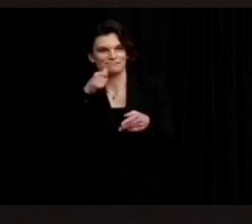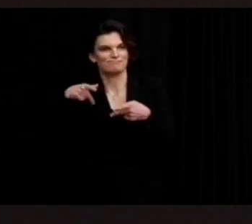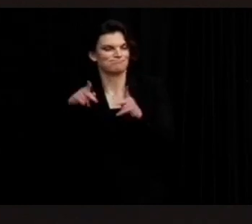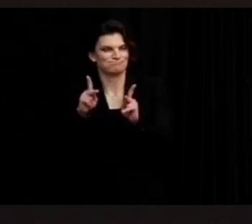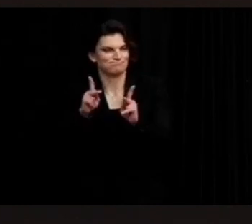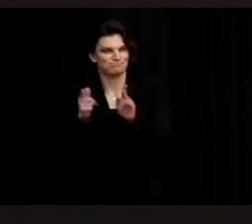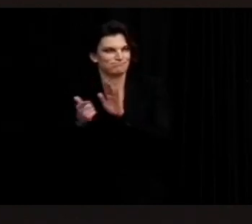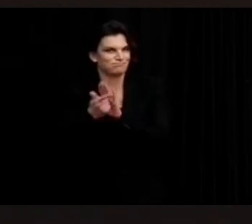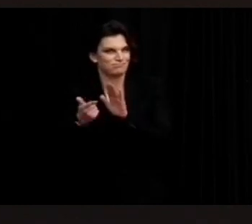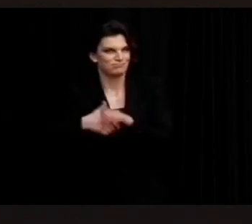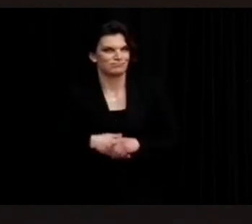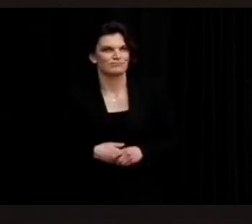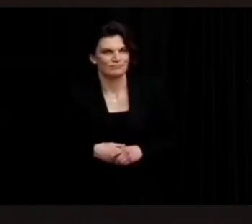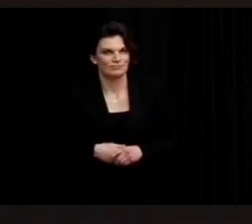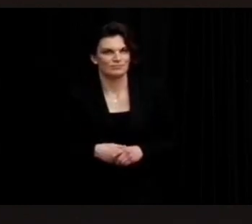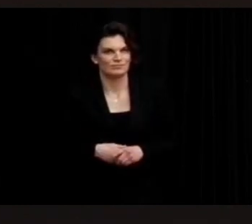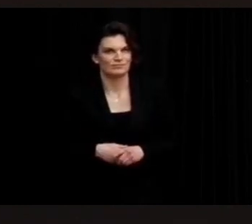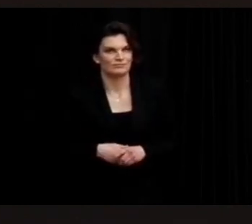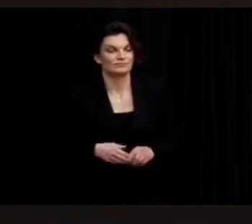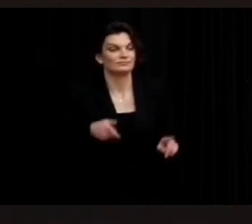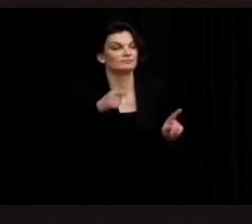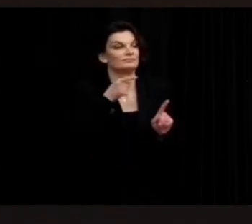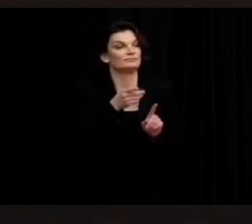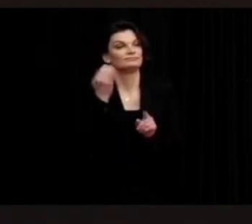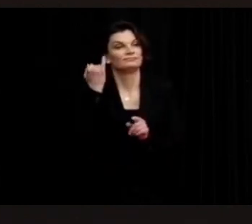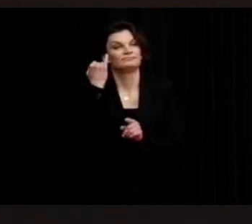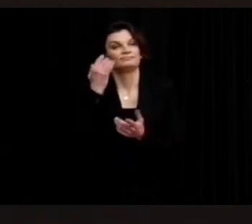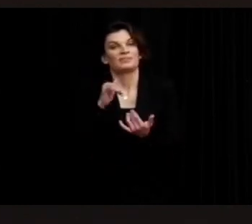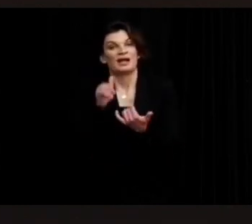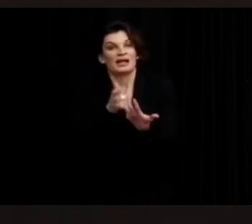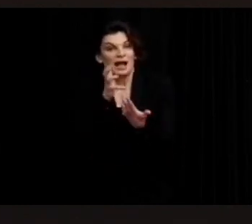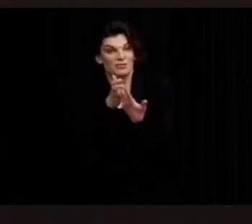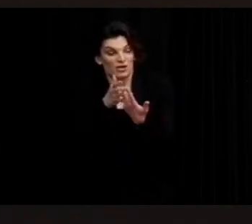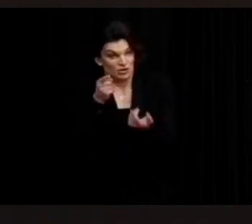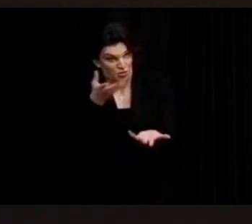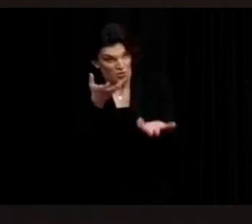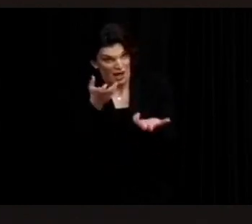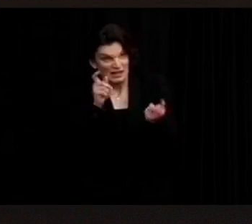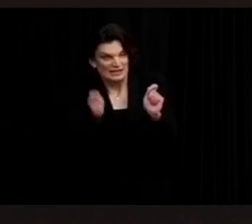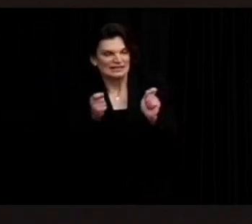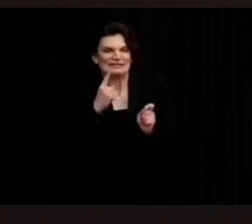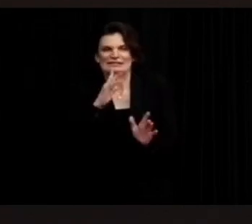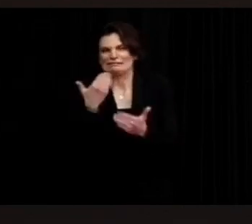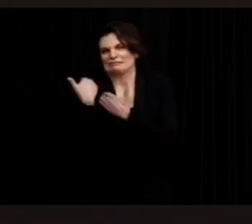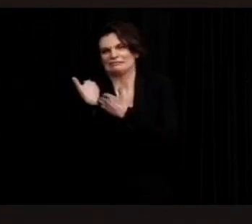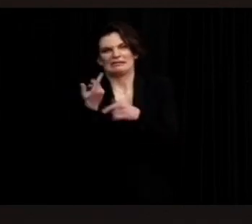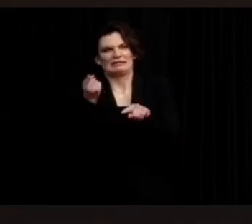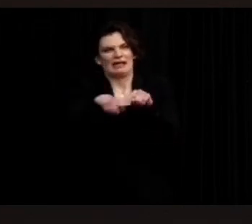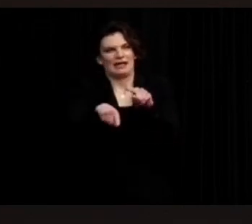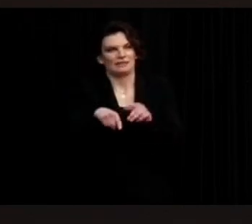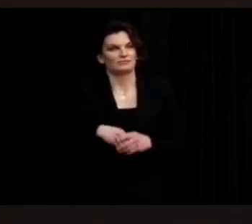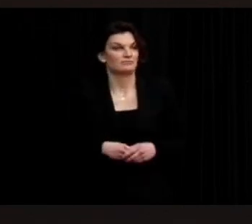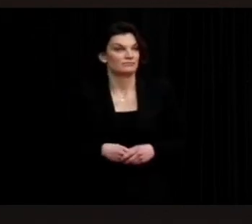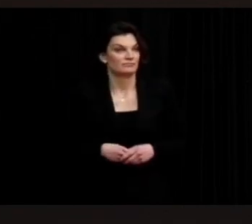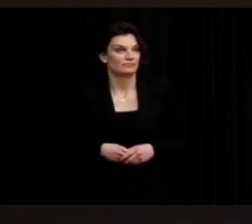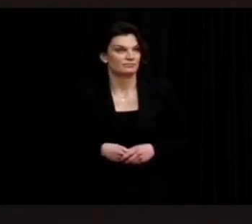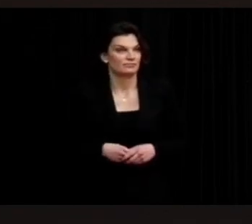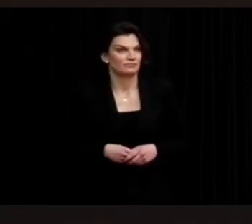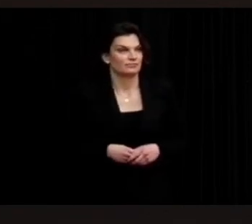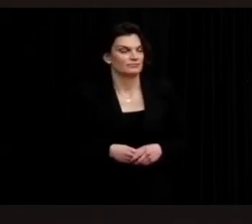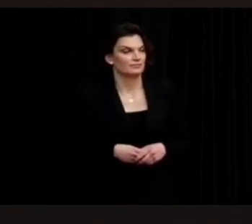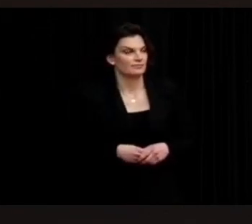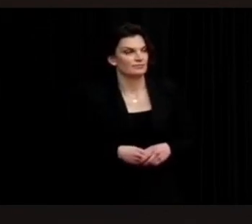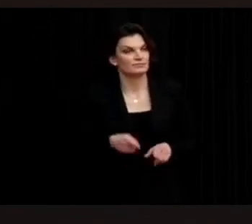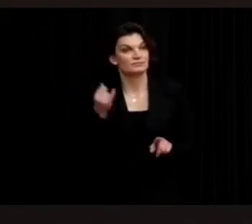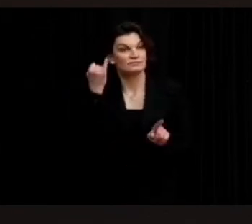guaranteed accommodations were going to be too burdensome. And appraisal values were found to go up when people